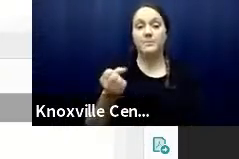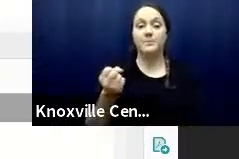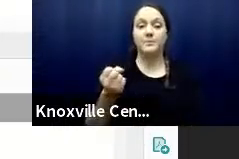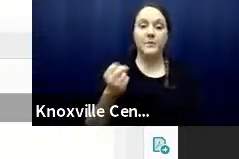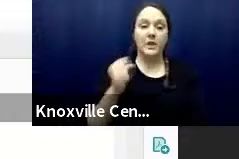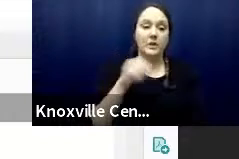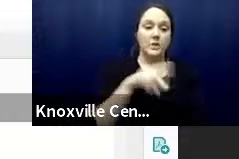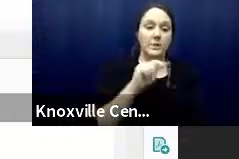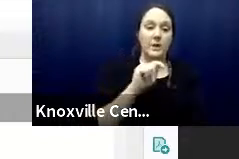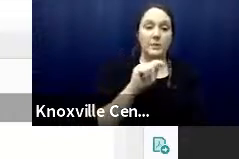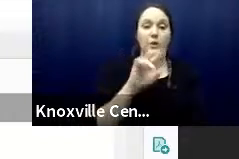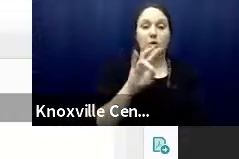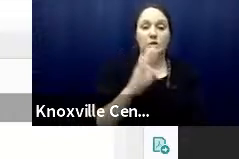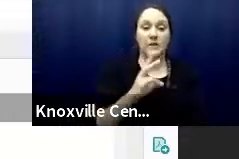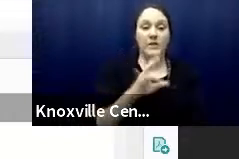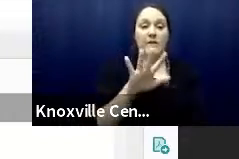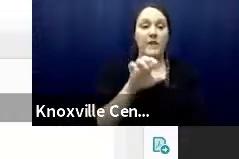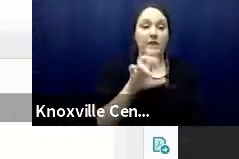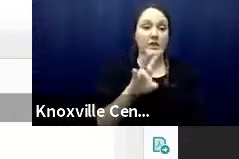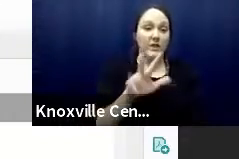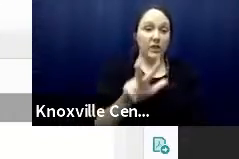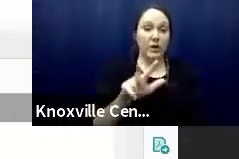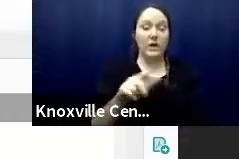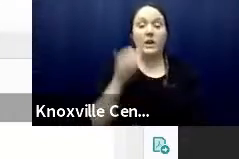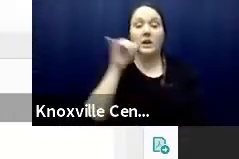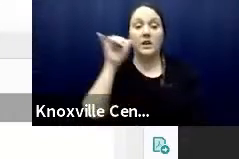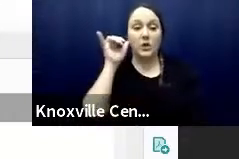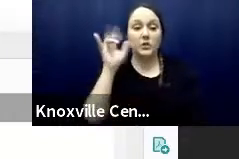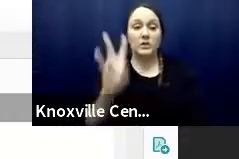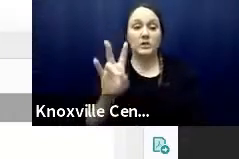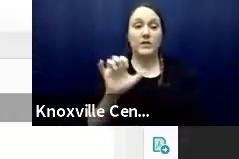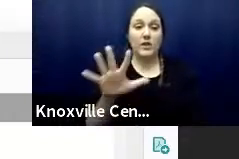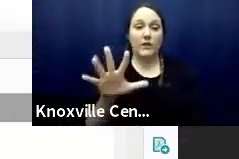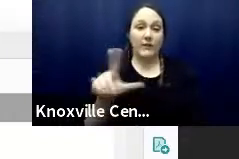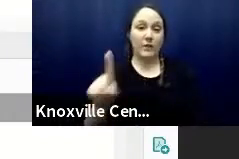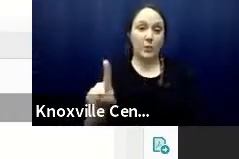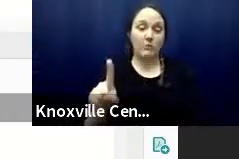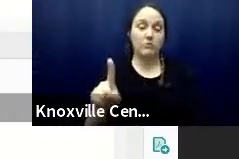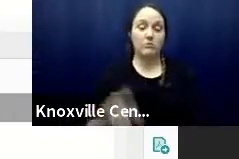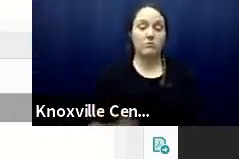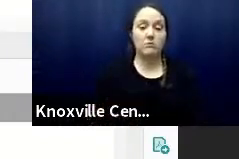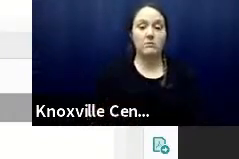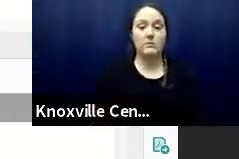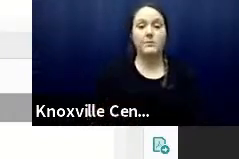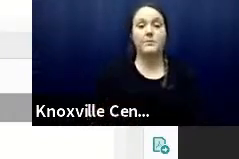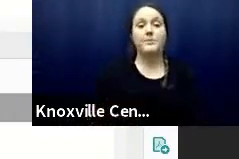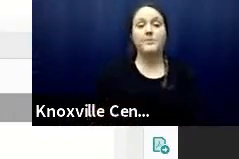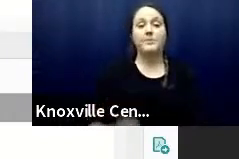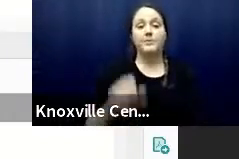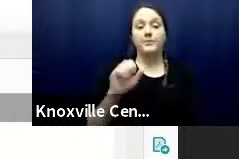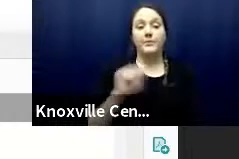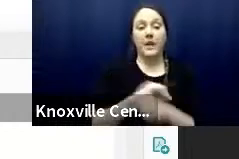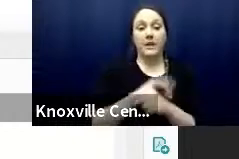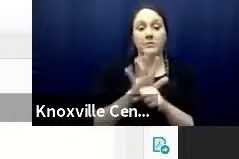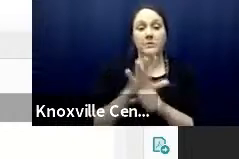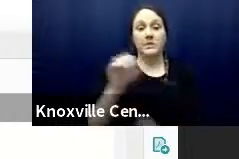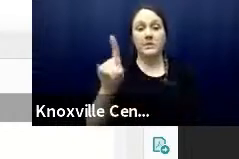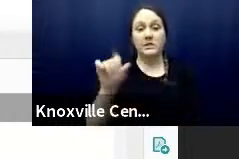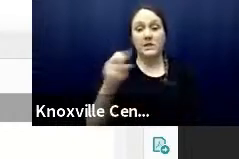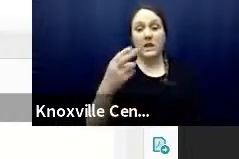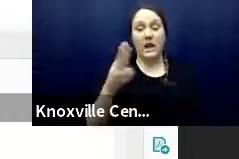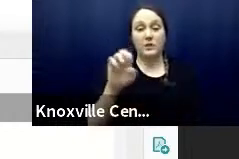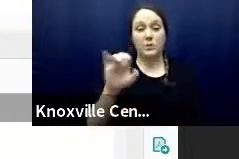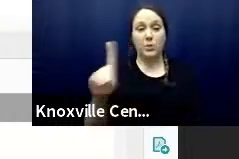on September the 7th, it was 573, and yesterday it was 751. And the COVID dashboard is